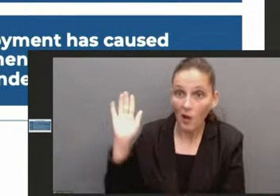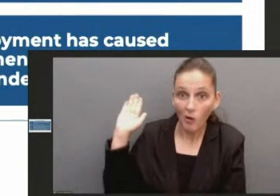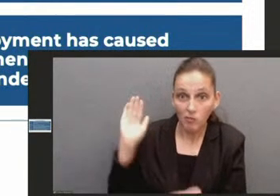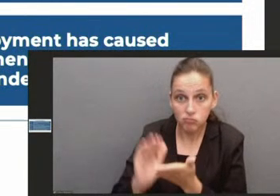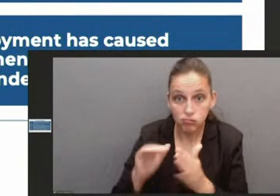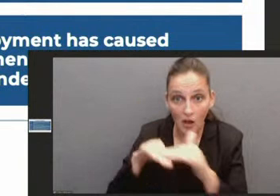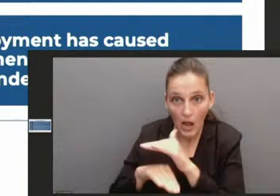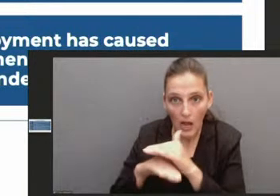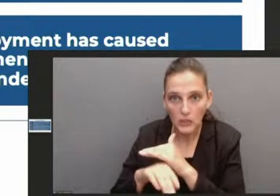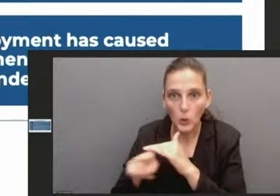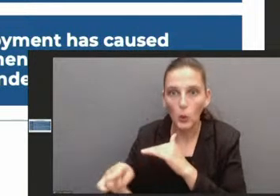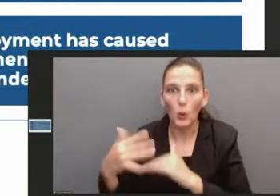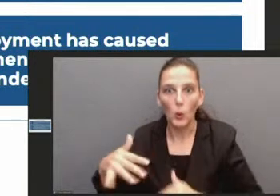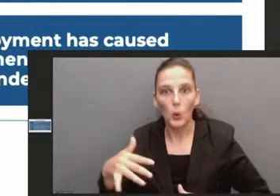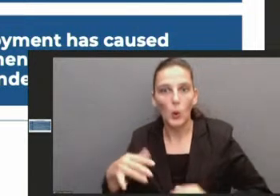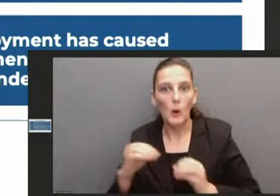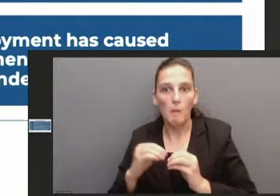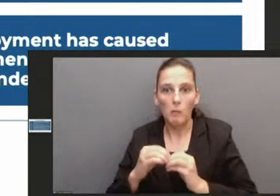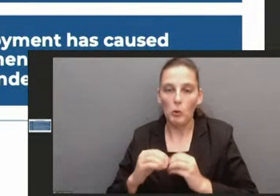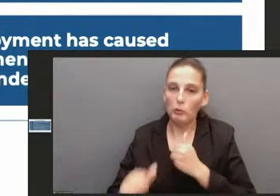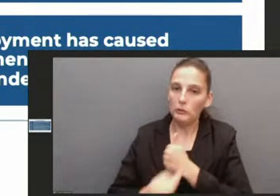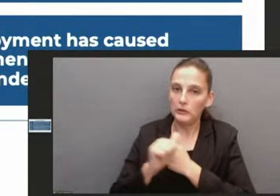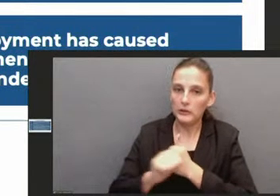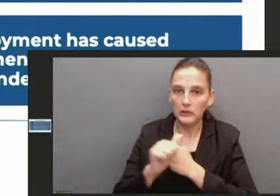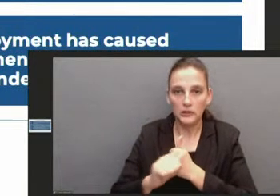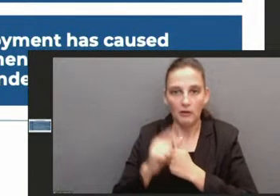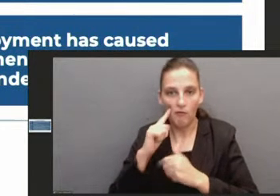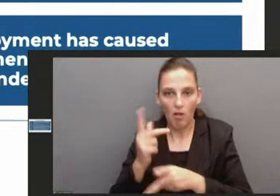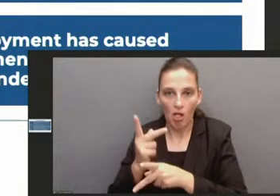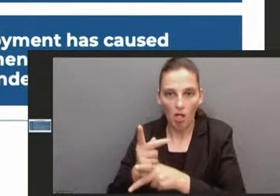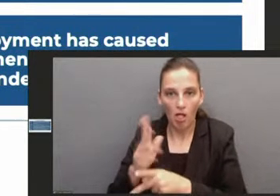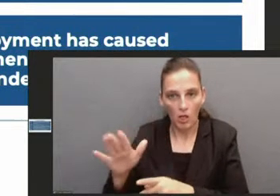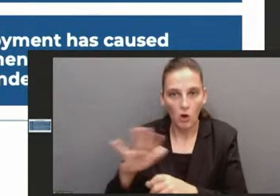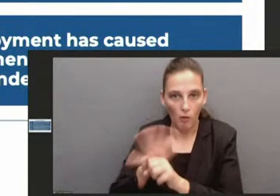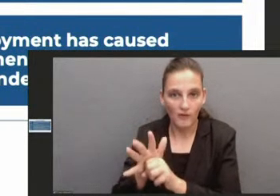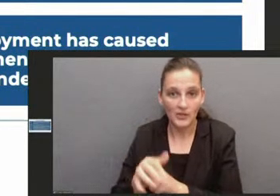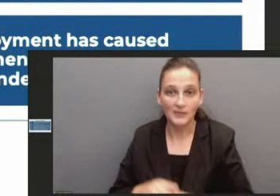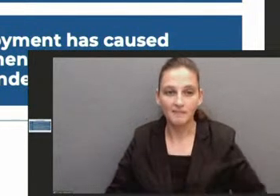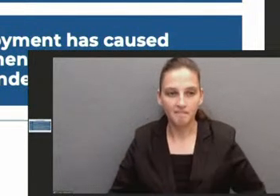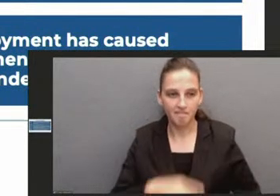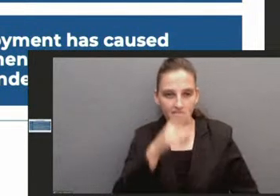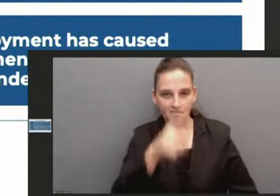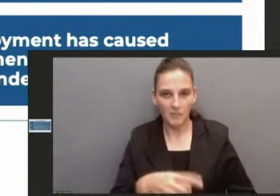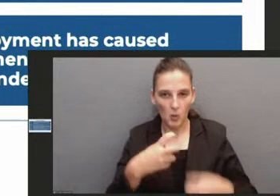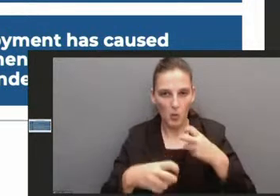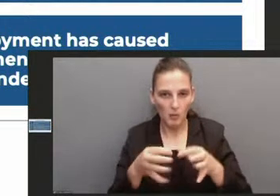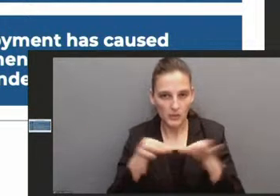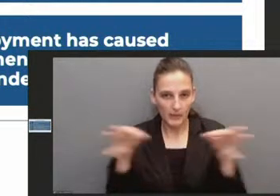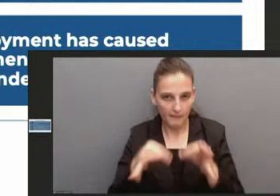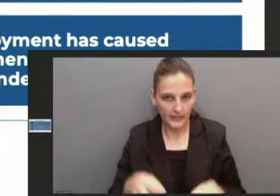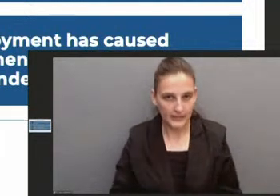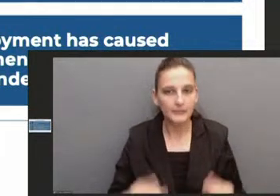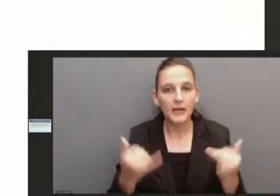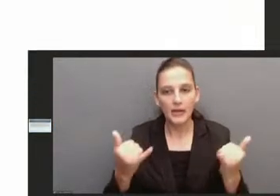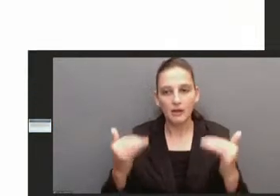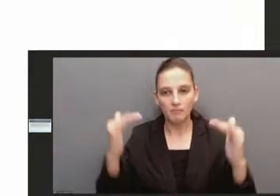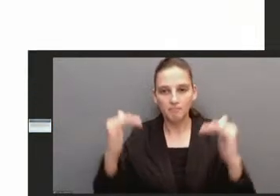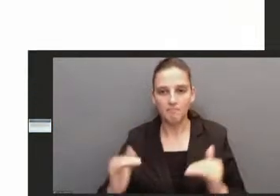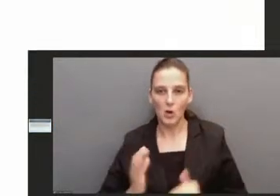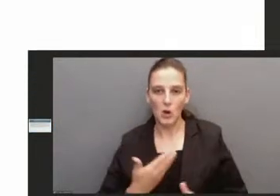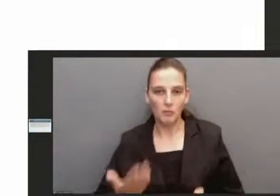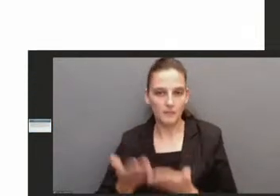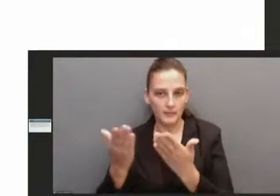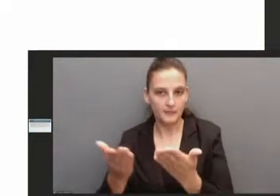COVID. So those are our primary problem statements, and I will go now into the recommendations that start on the next